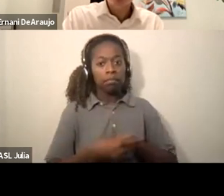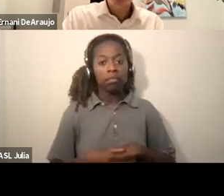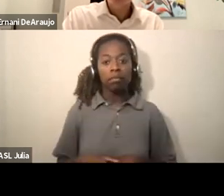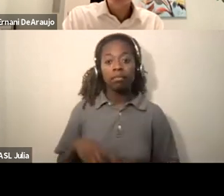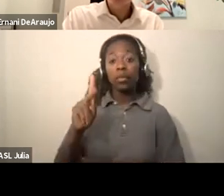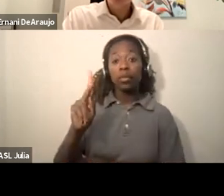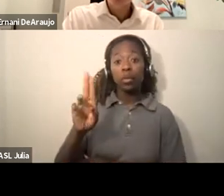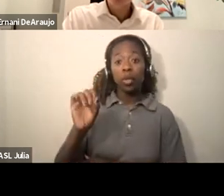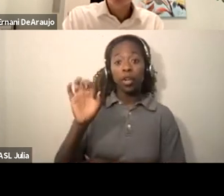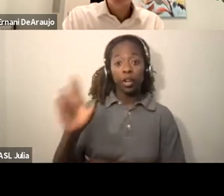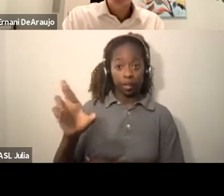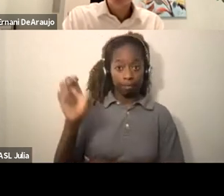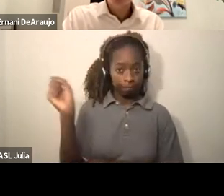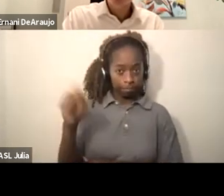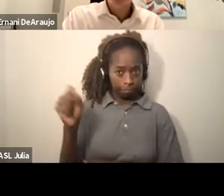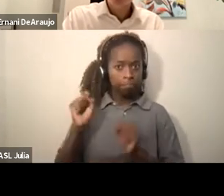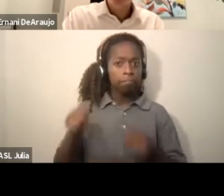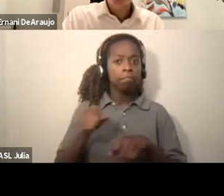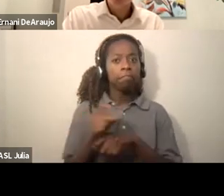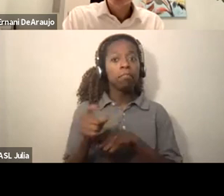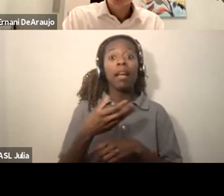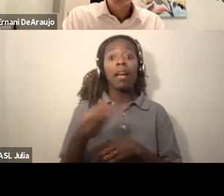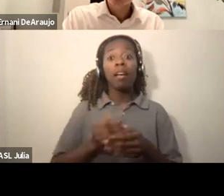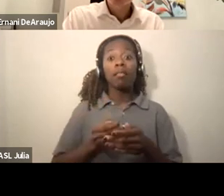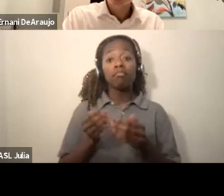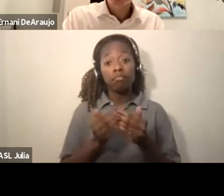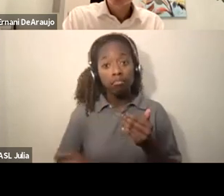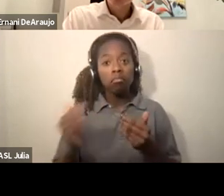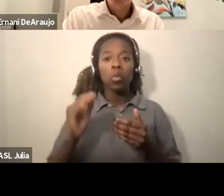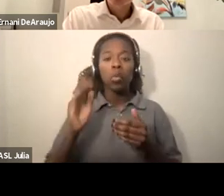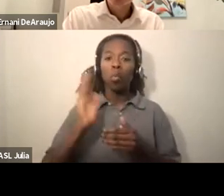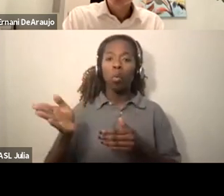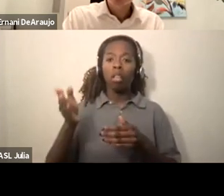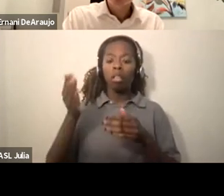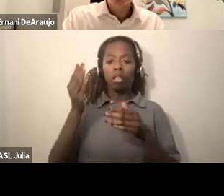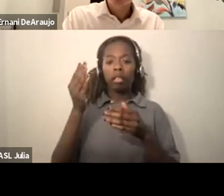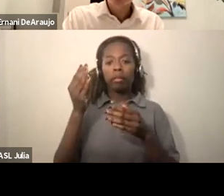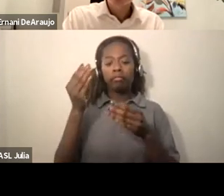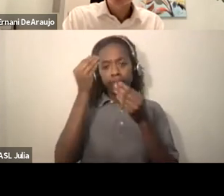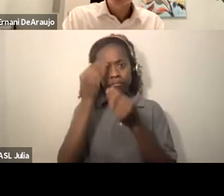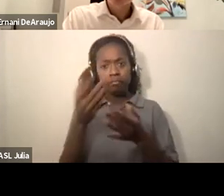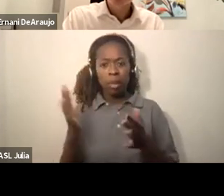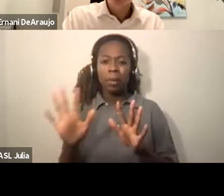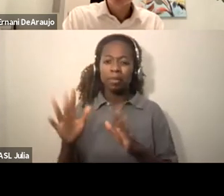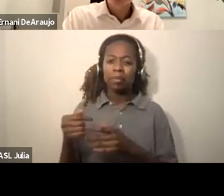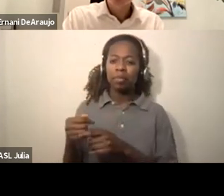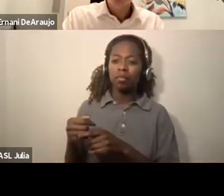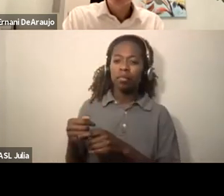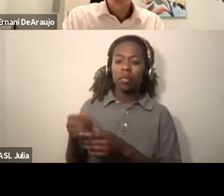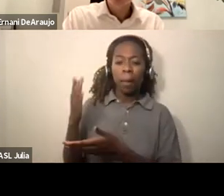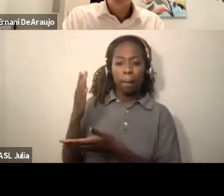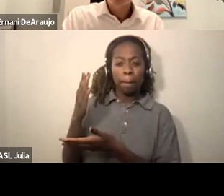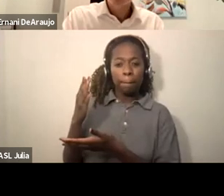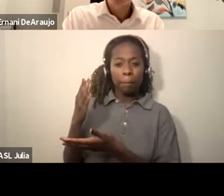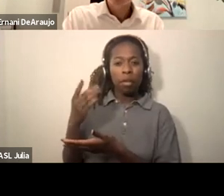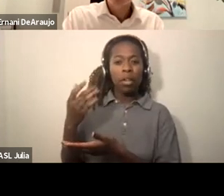allocation then also going forward we'll be able to report out you know part of the accept and expand that happens we load each